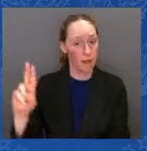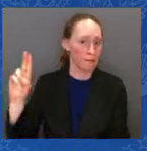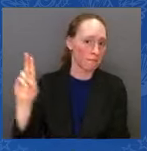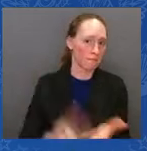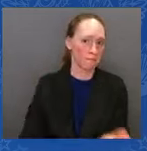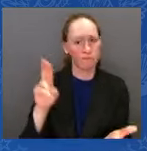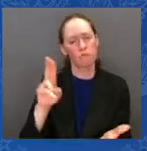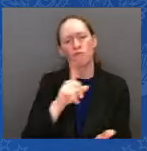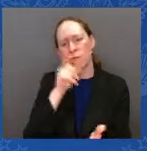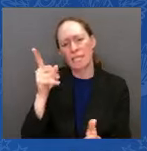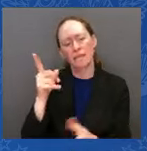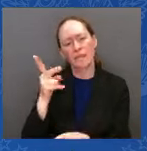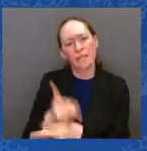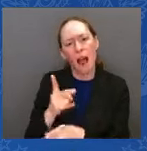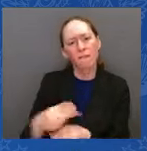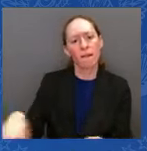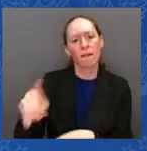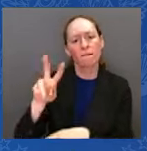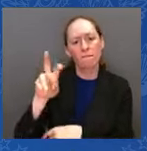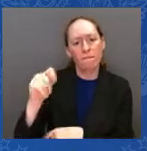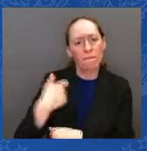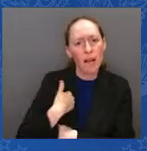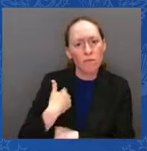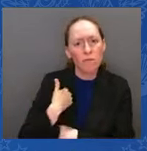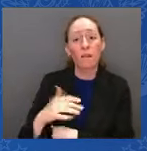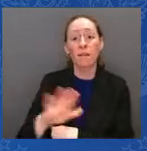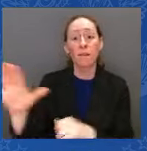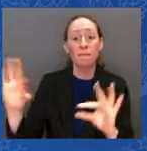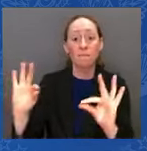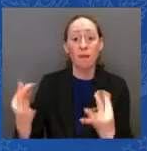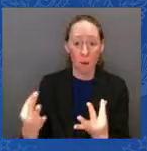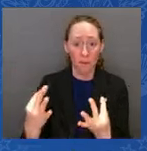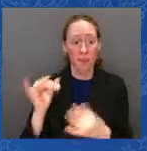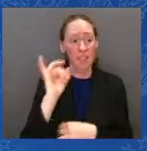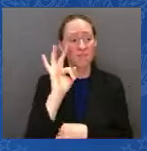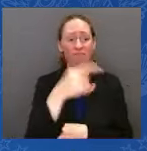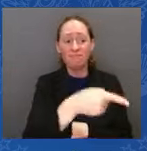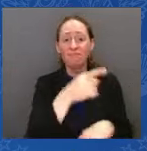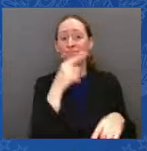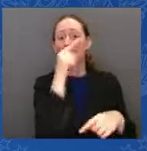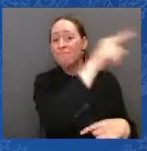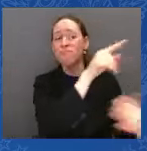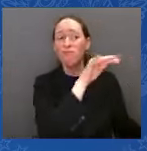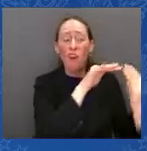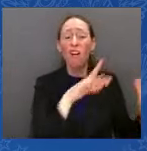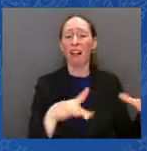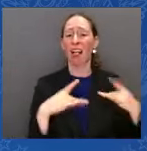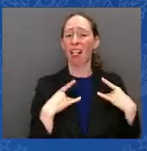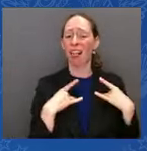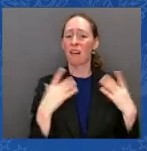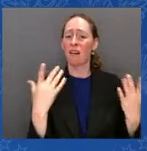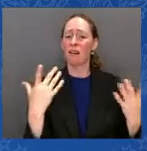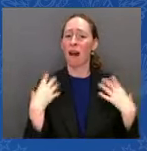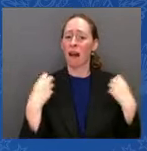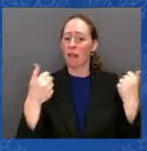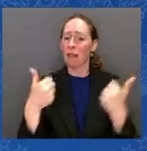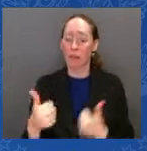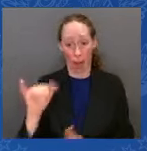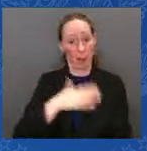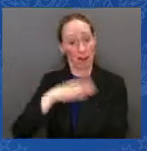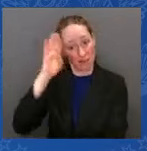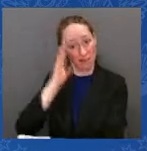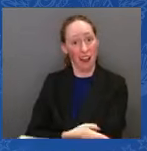care of their families as well. My son went to Iraq for a year, was one of the healthiest guys in his outfit,